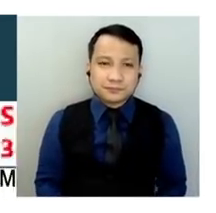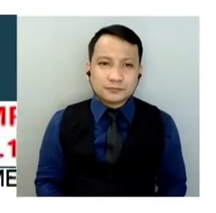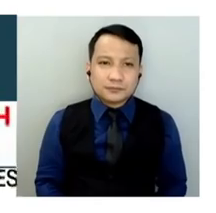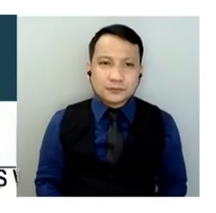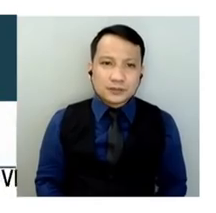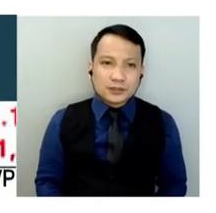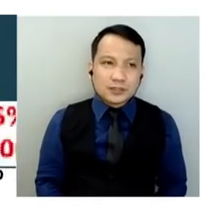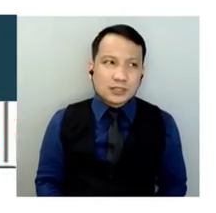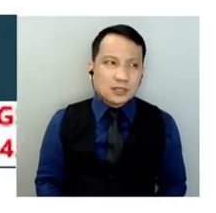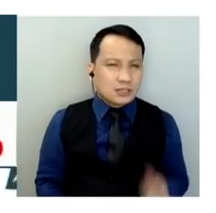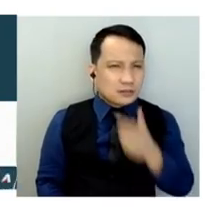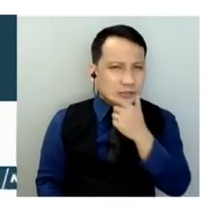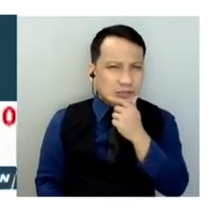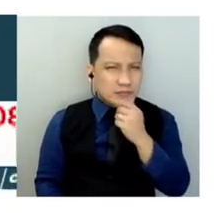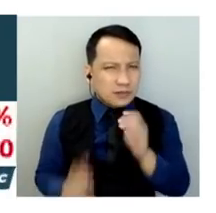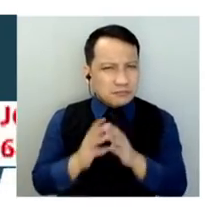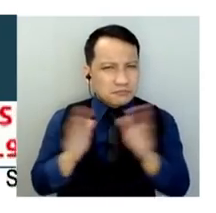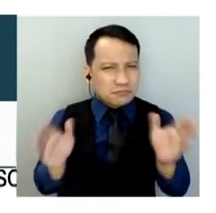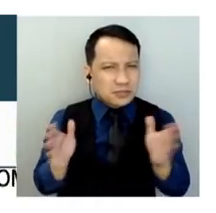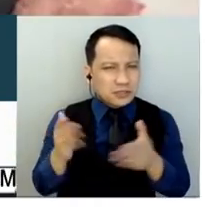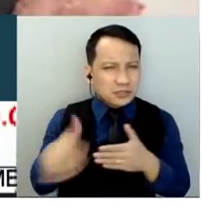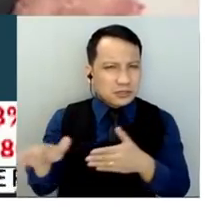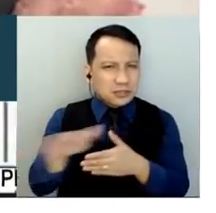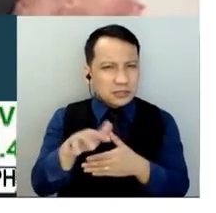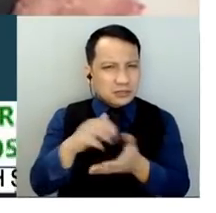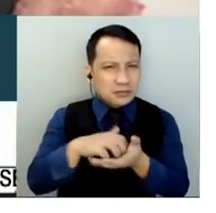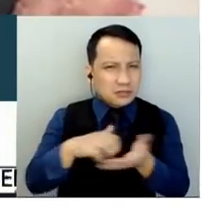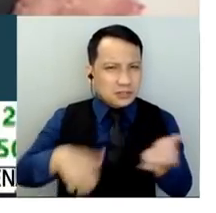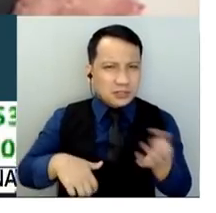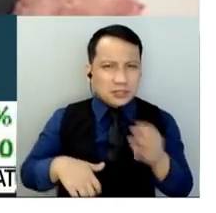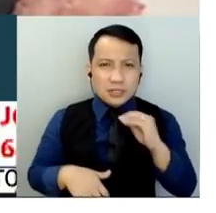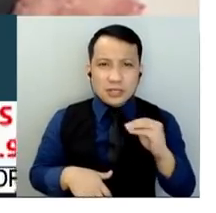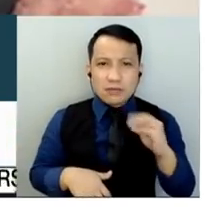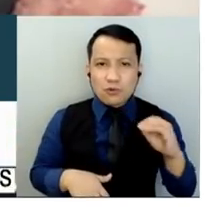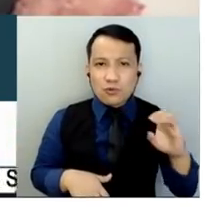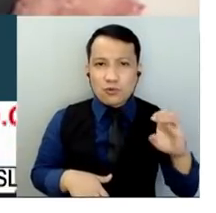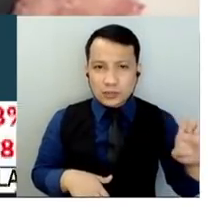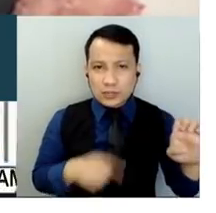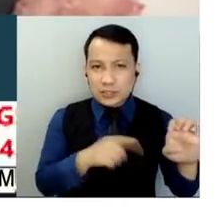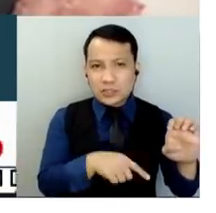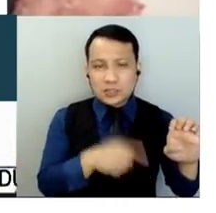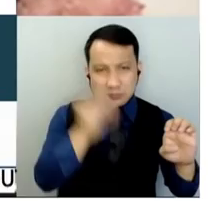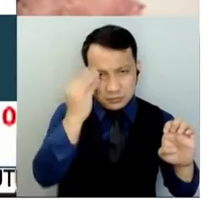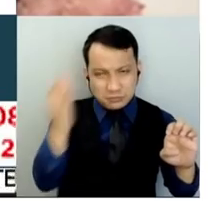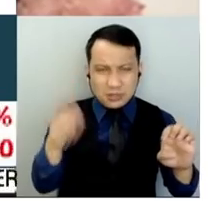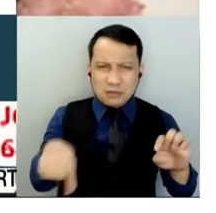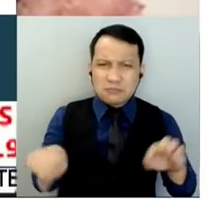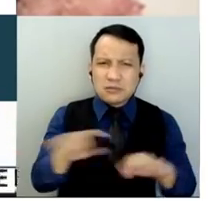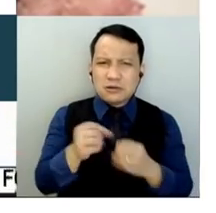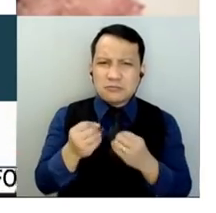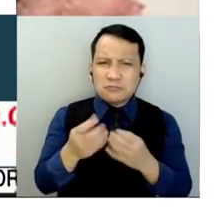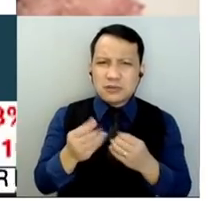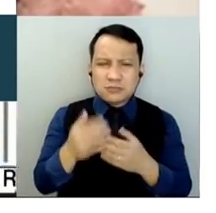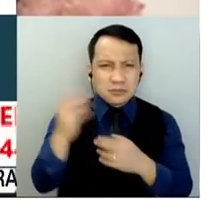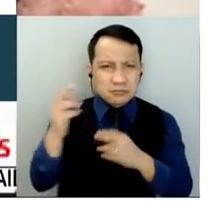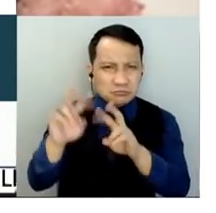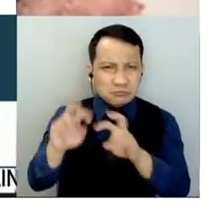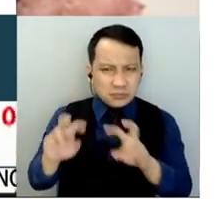chunk of that cut, again, is capital outlay and MOOE. And I believe a lot of the